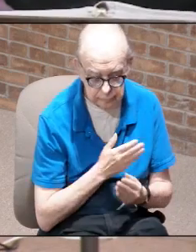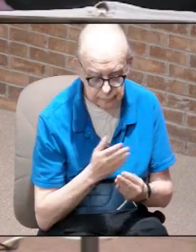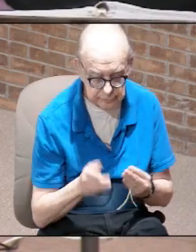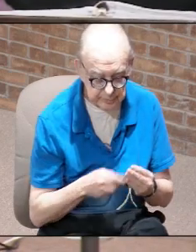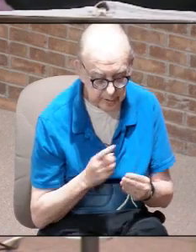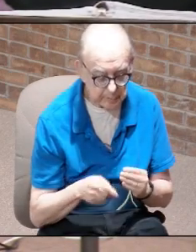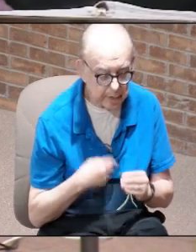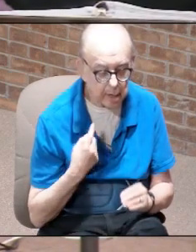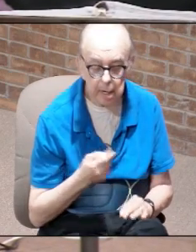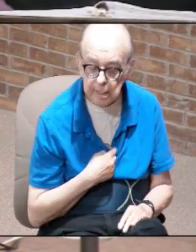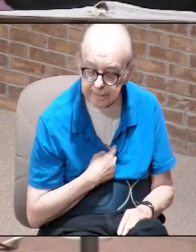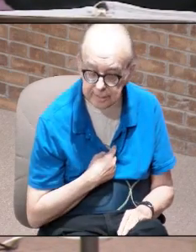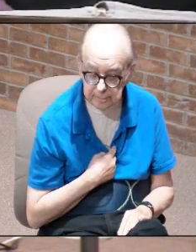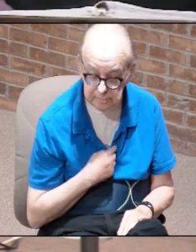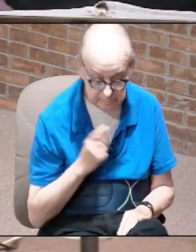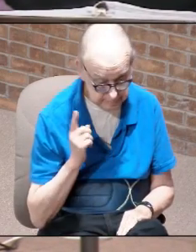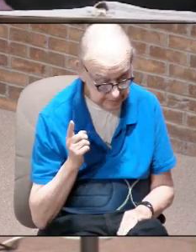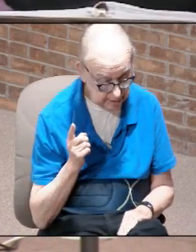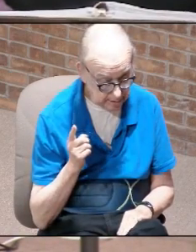about us.